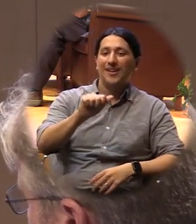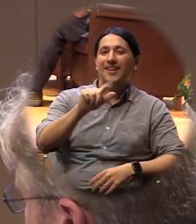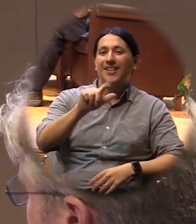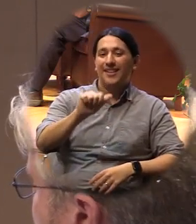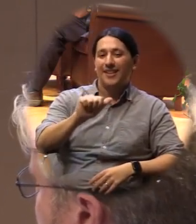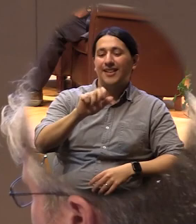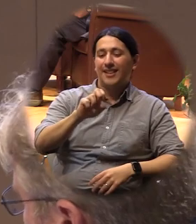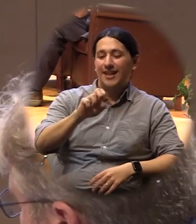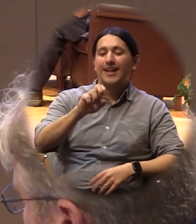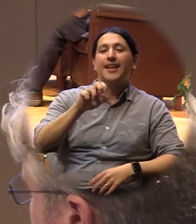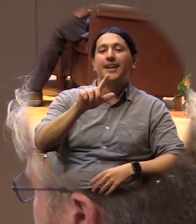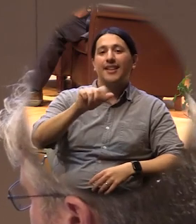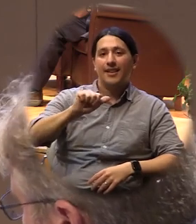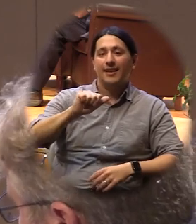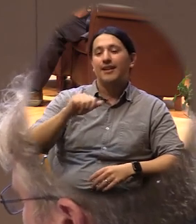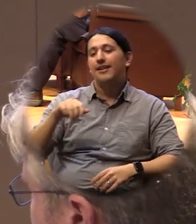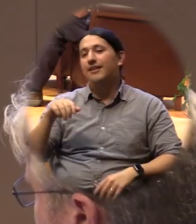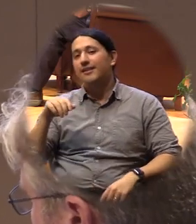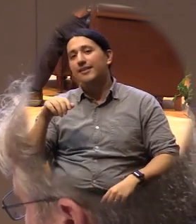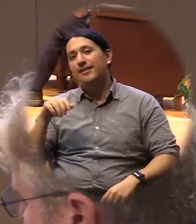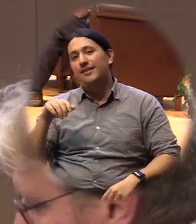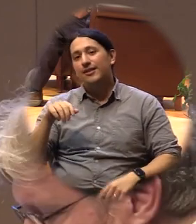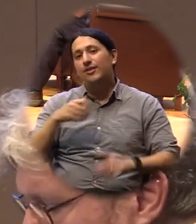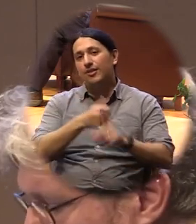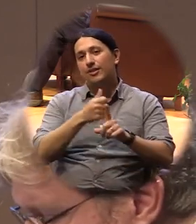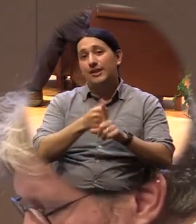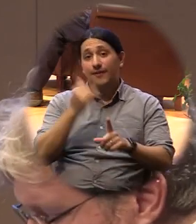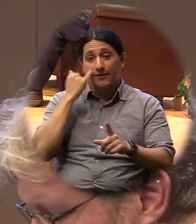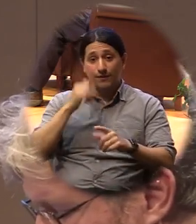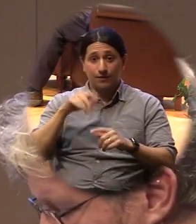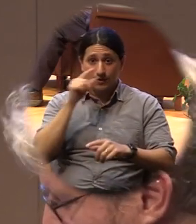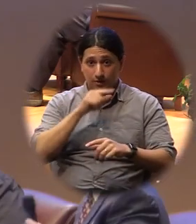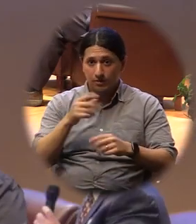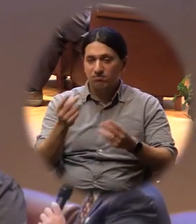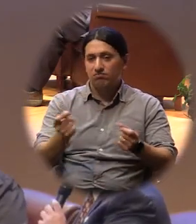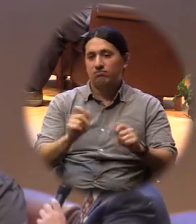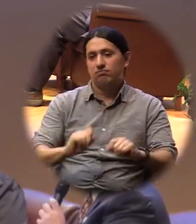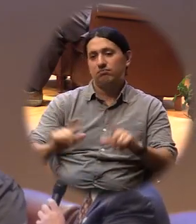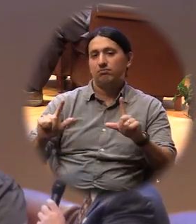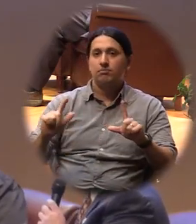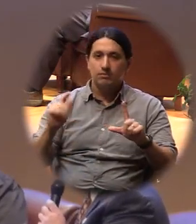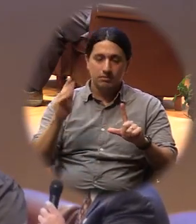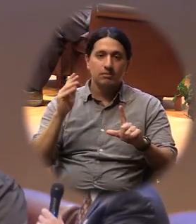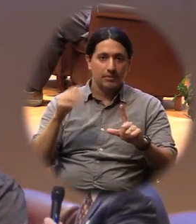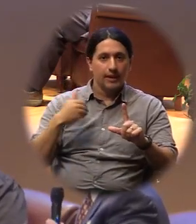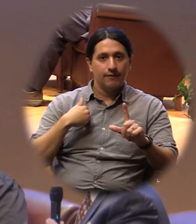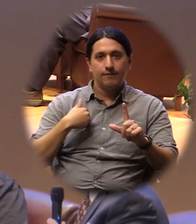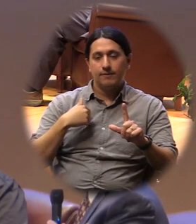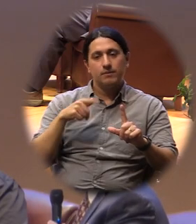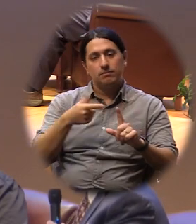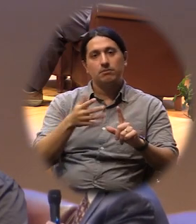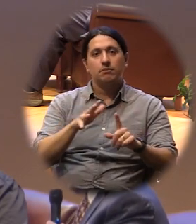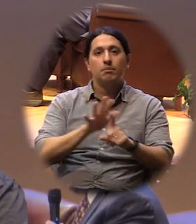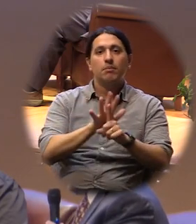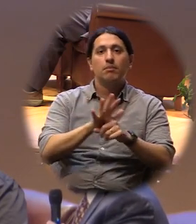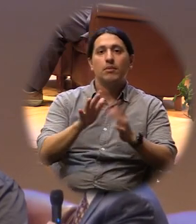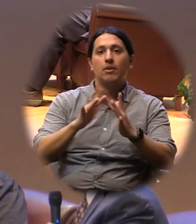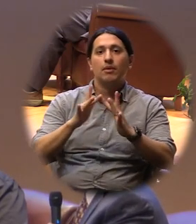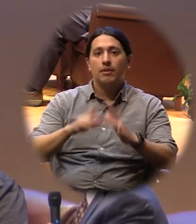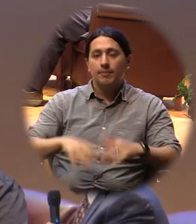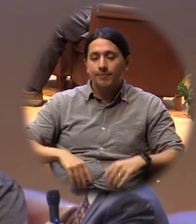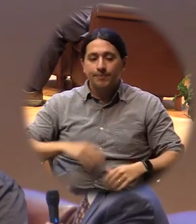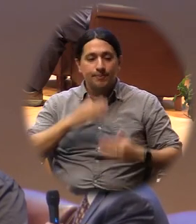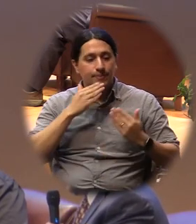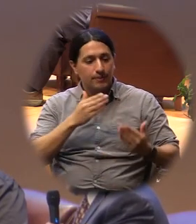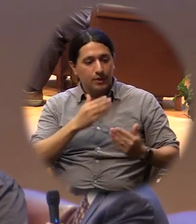Waelela, they would probably come up. They have quite a following. Great, thank you for sharing those